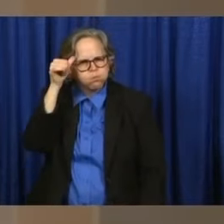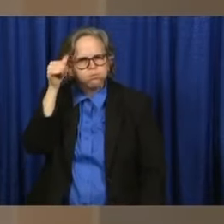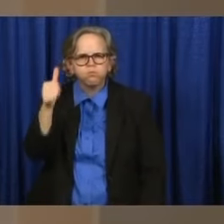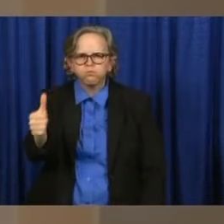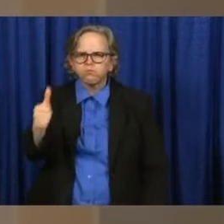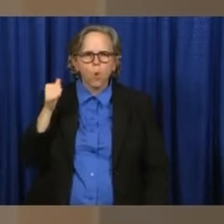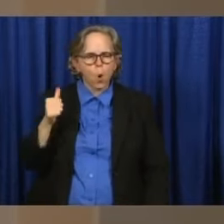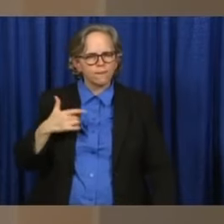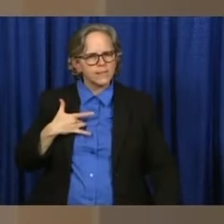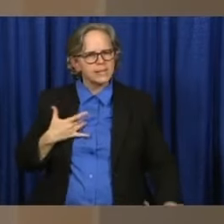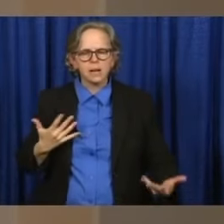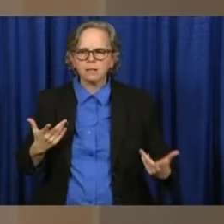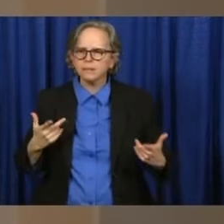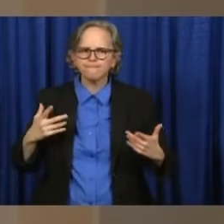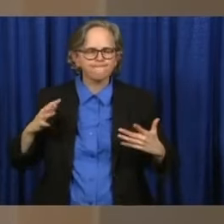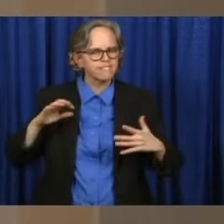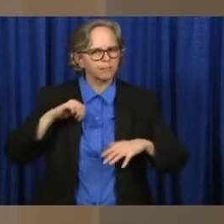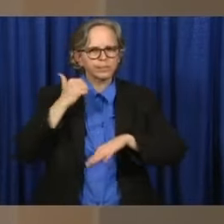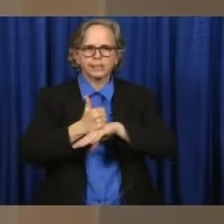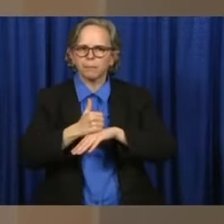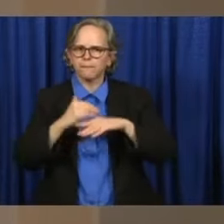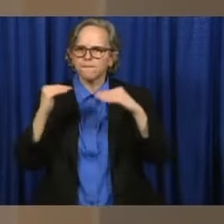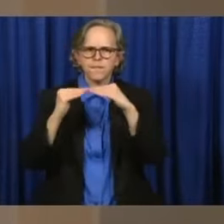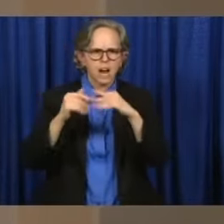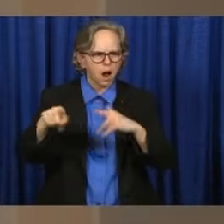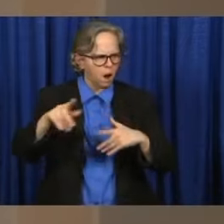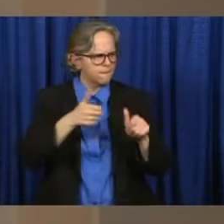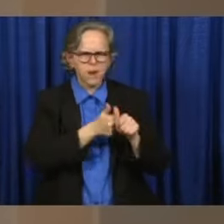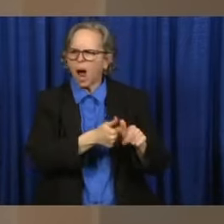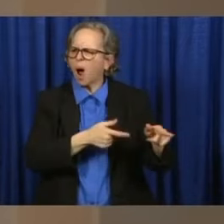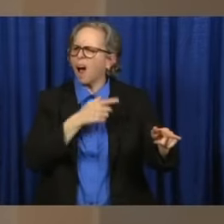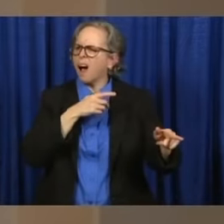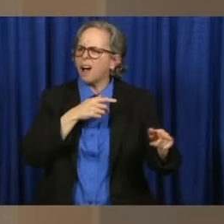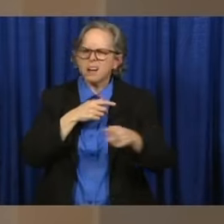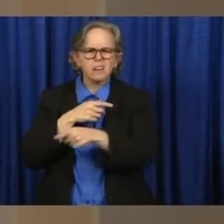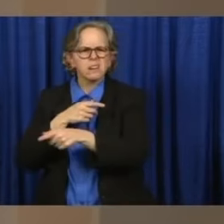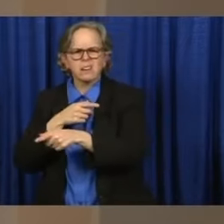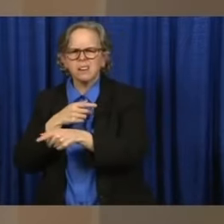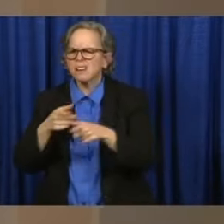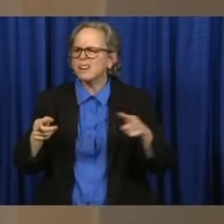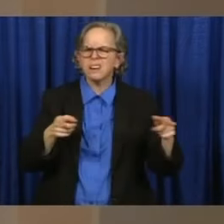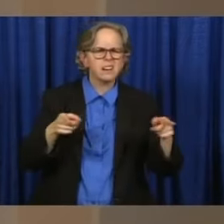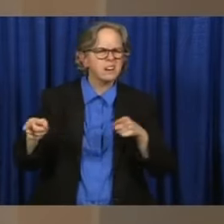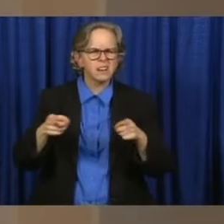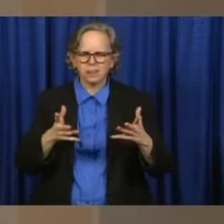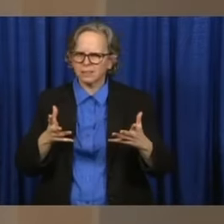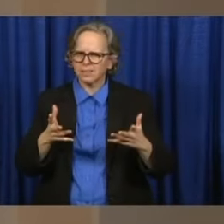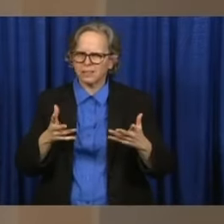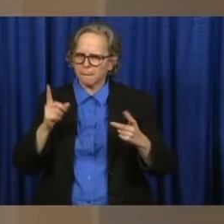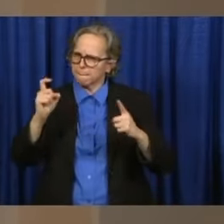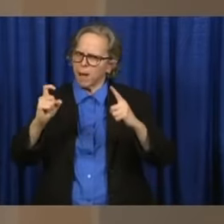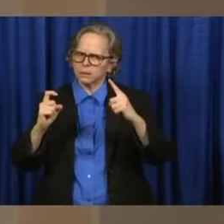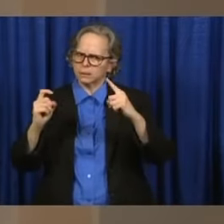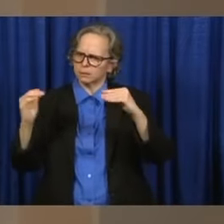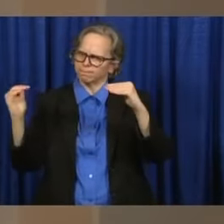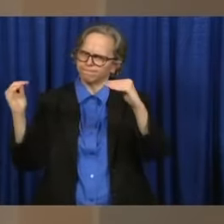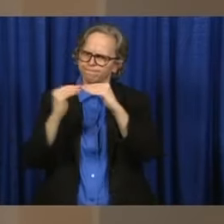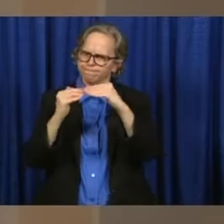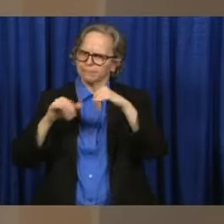to those who are following the rules to enforce these orders to make sure that we treat people fairly across the